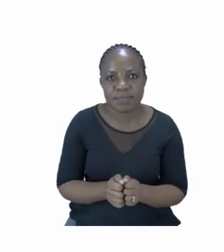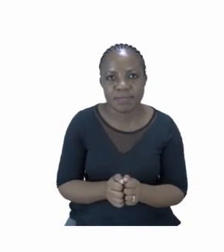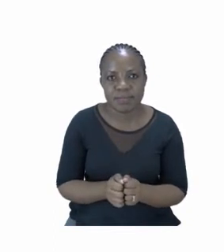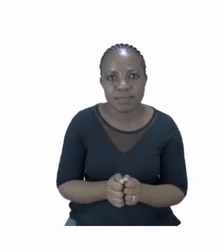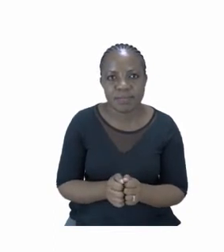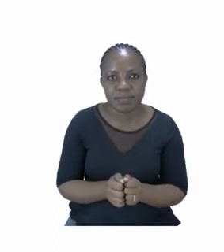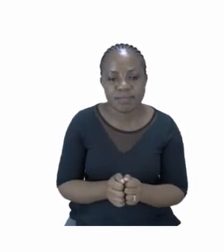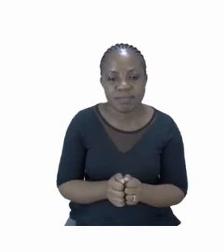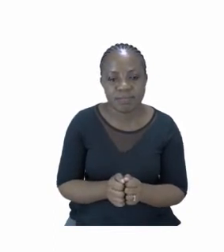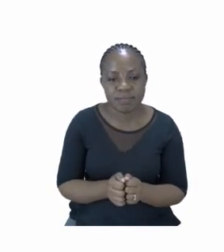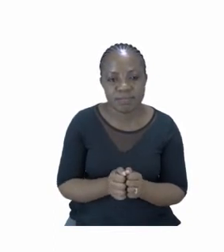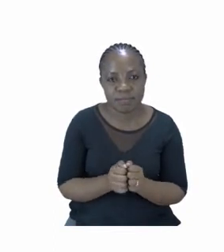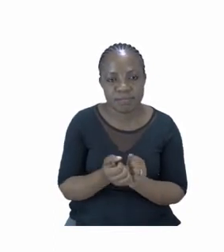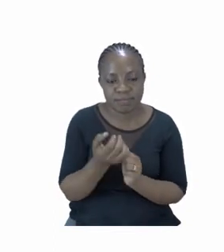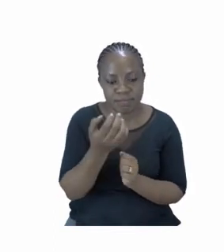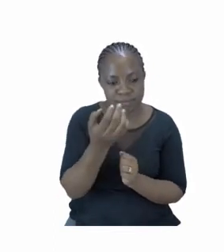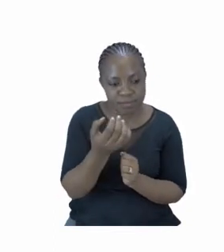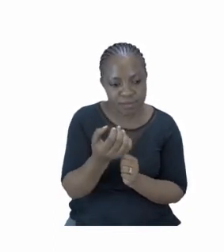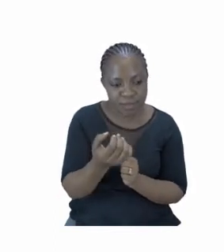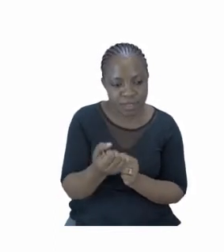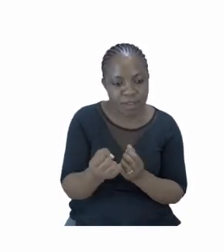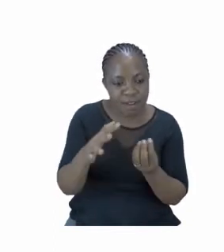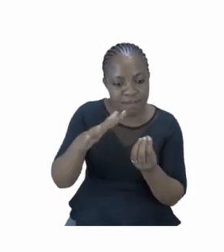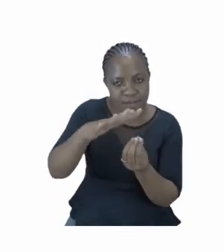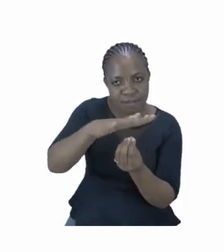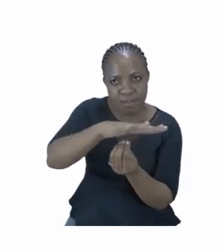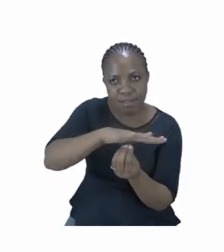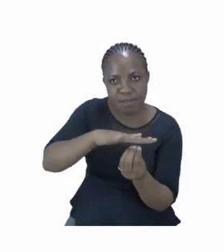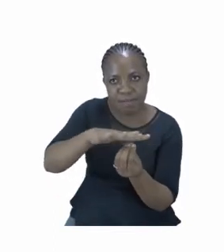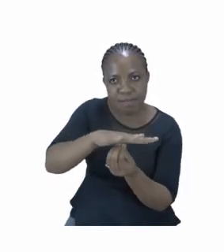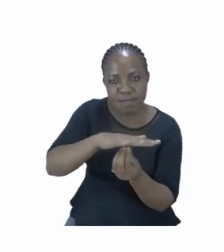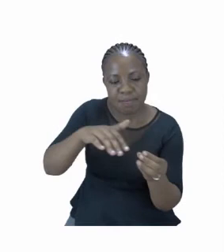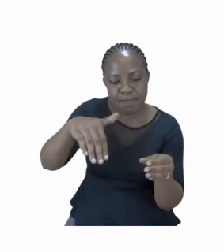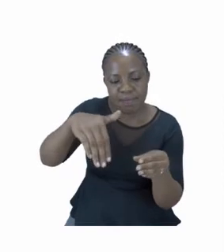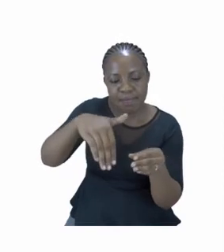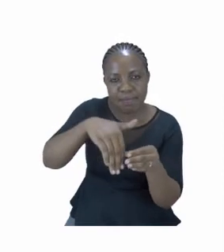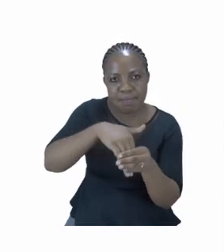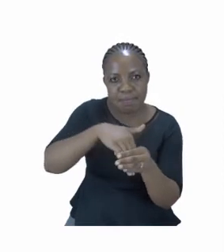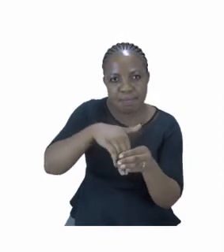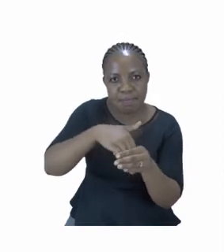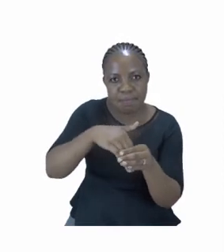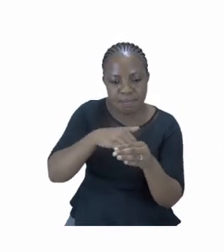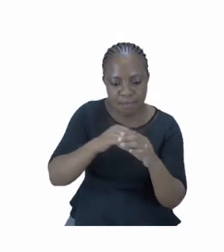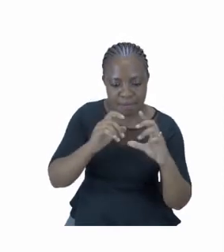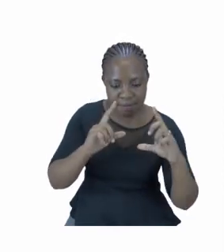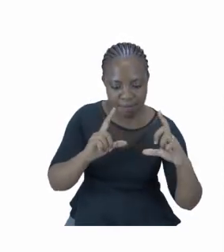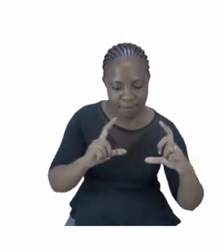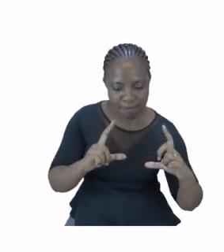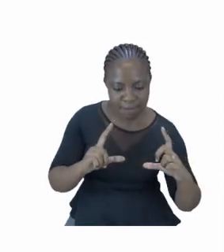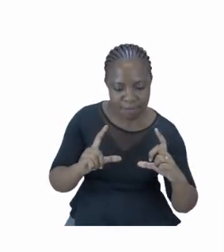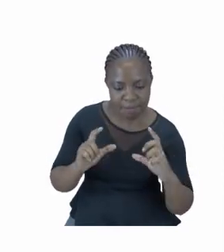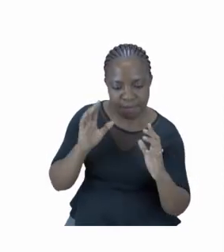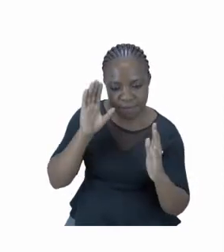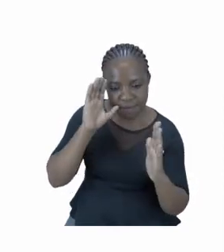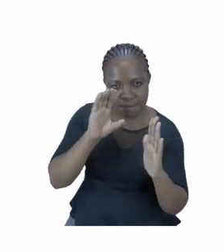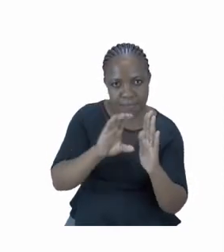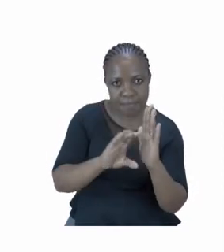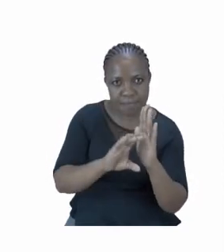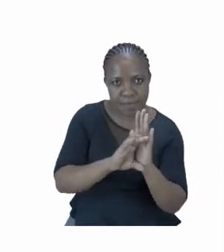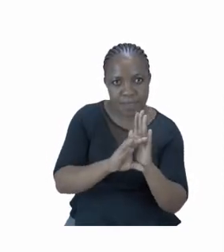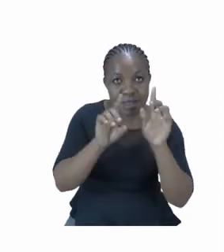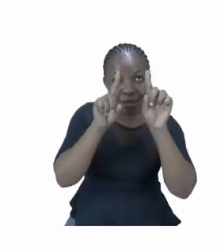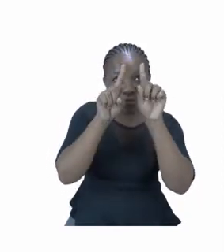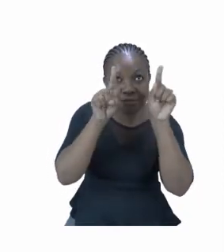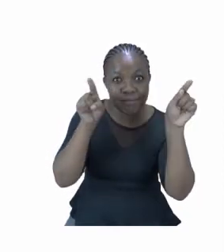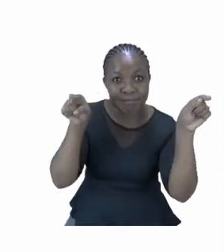have all these family members present, and we are going to read all the words in the box. I would